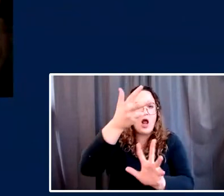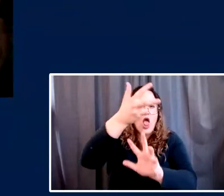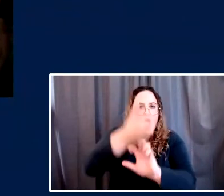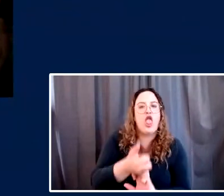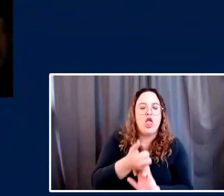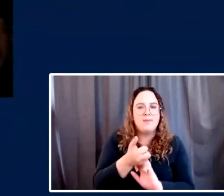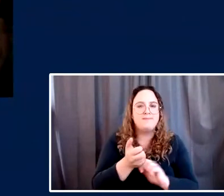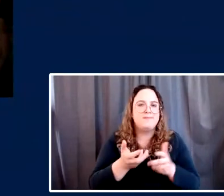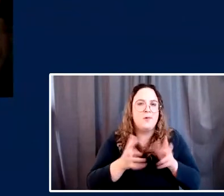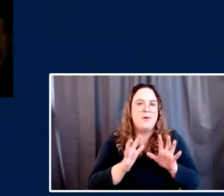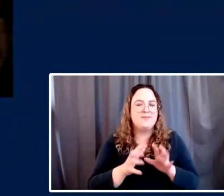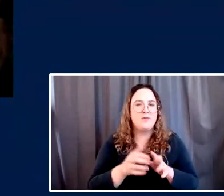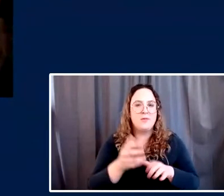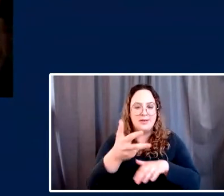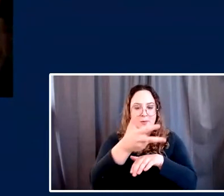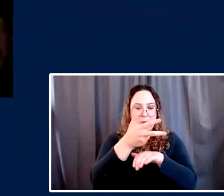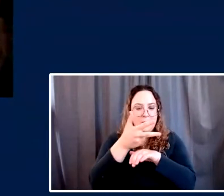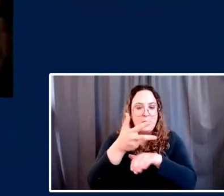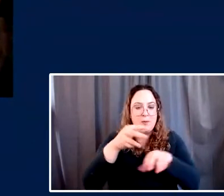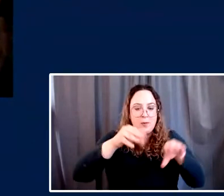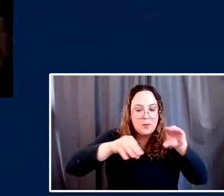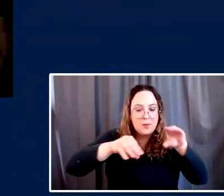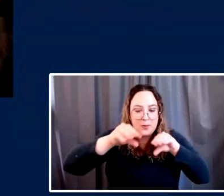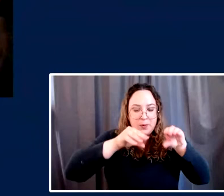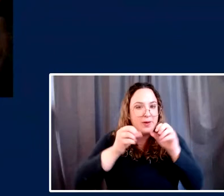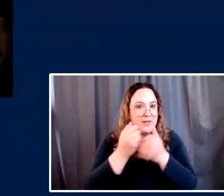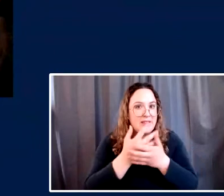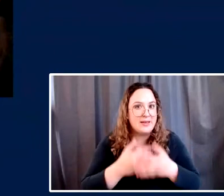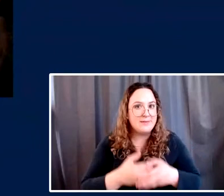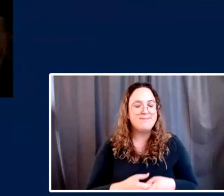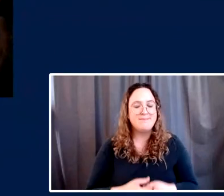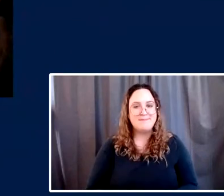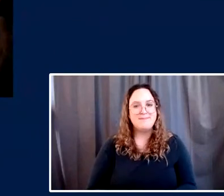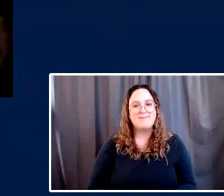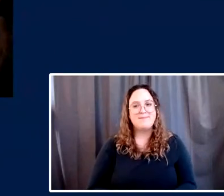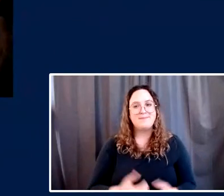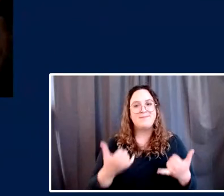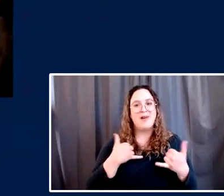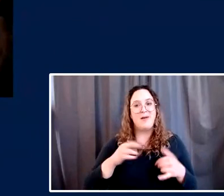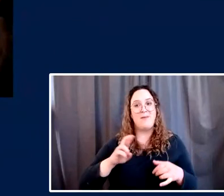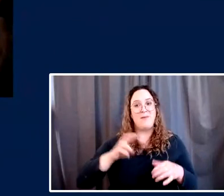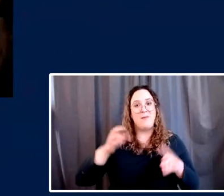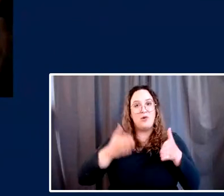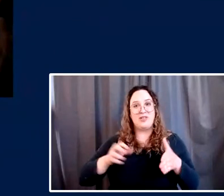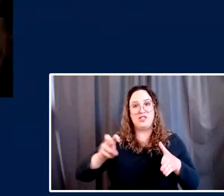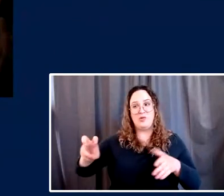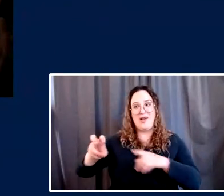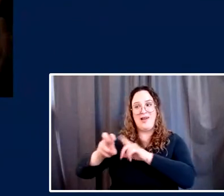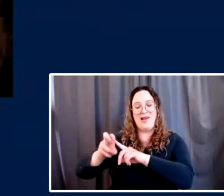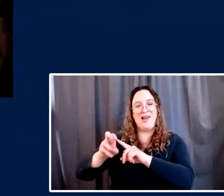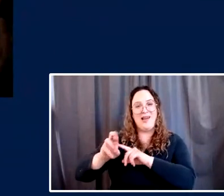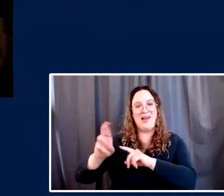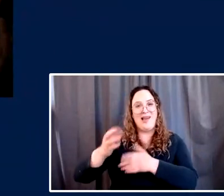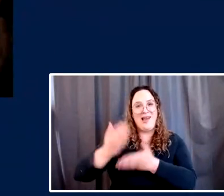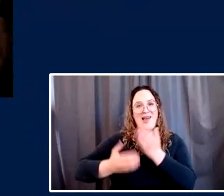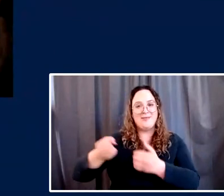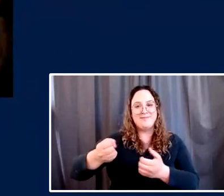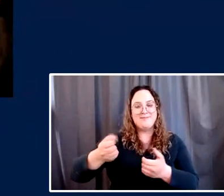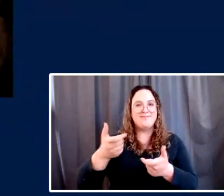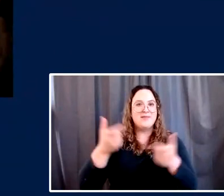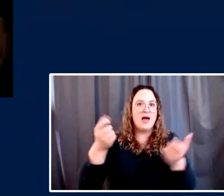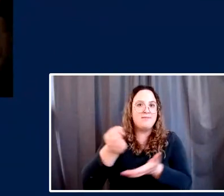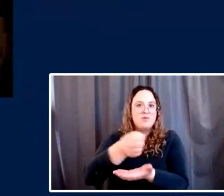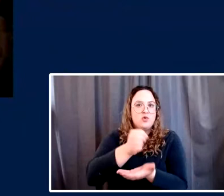And to do this, I'm sitting in the pilot's chair, and in my right hand I have the main joystick, which makes the vehicle go